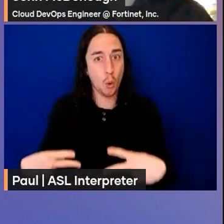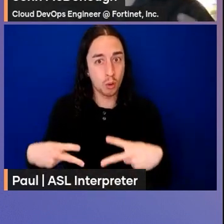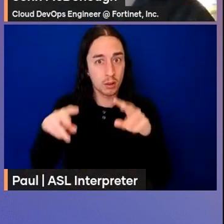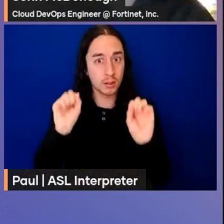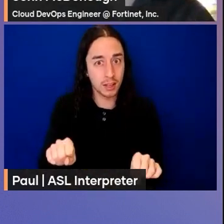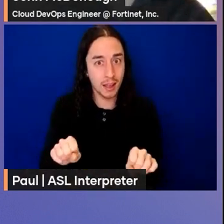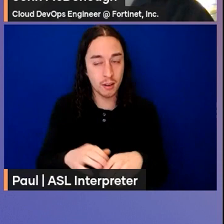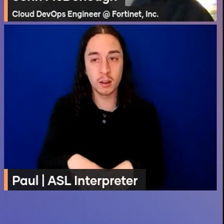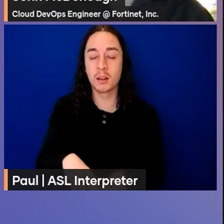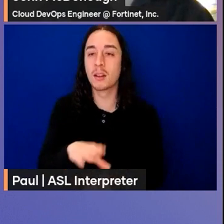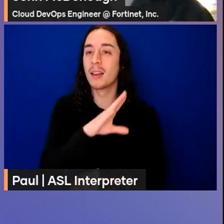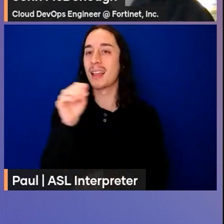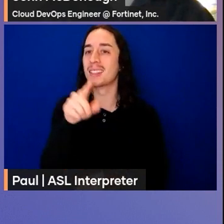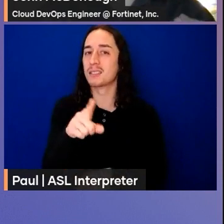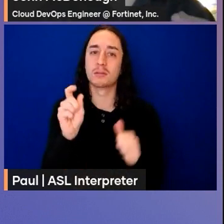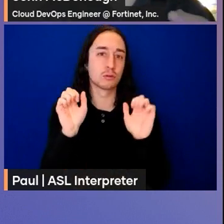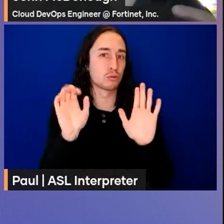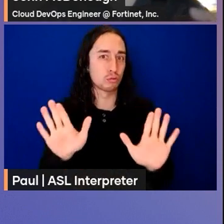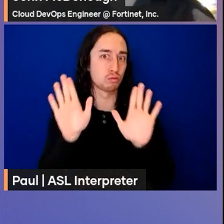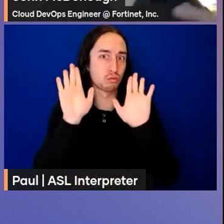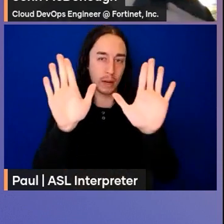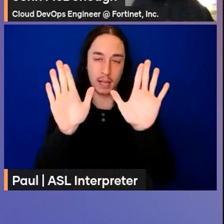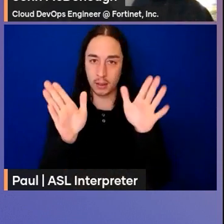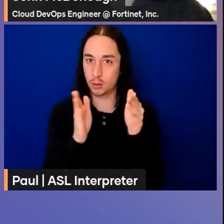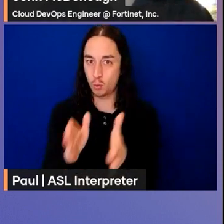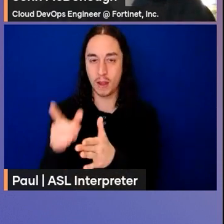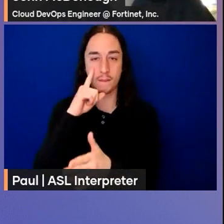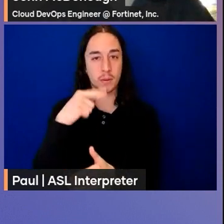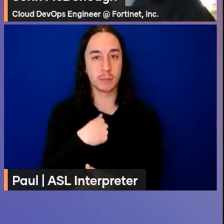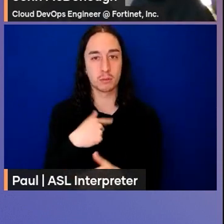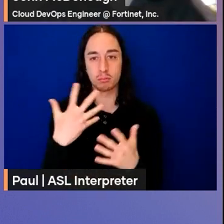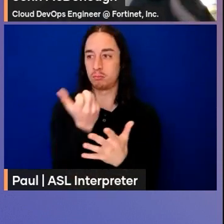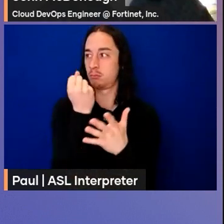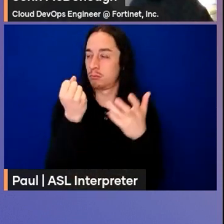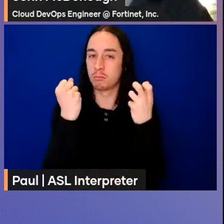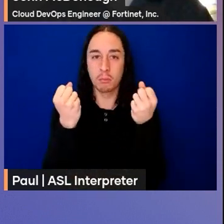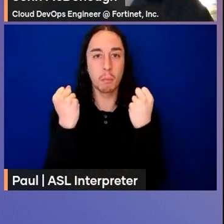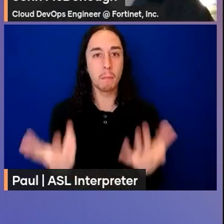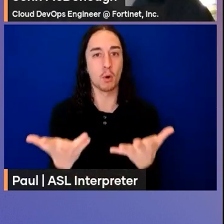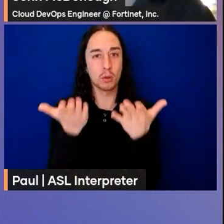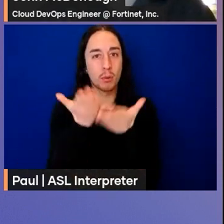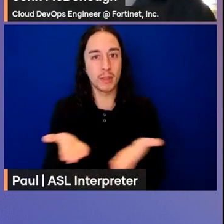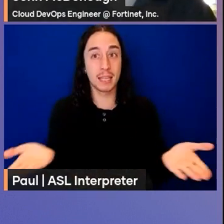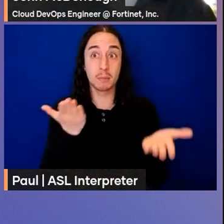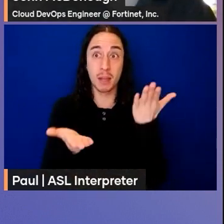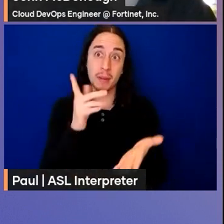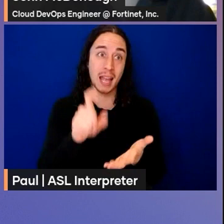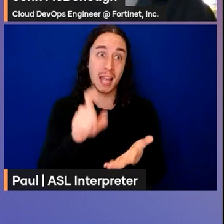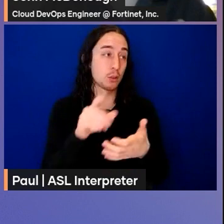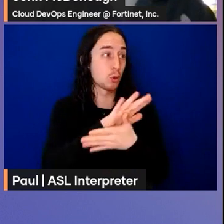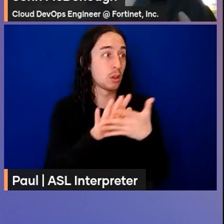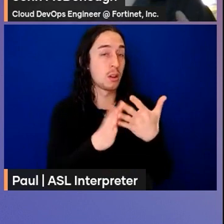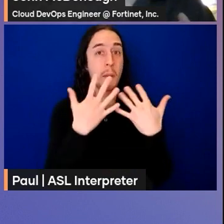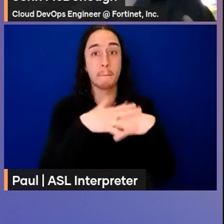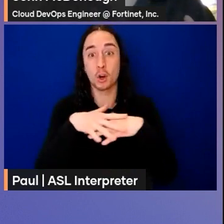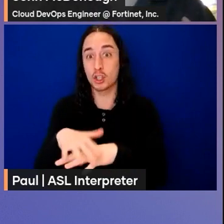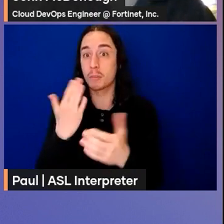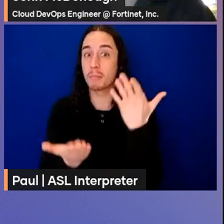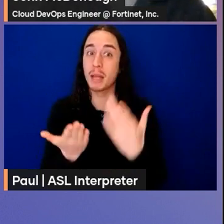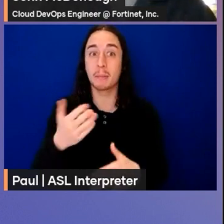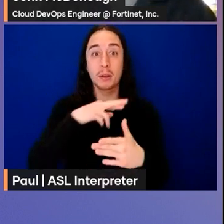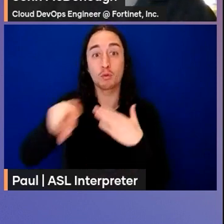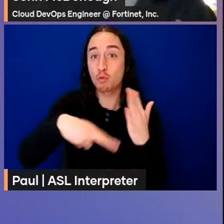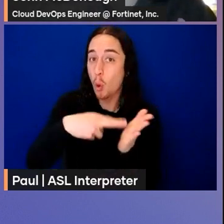a great way for me to take multiple things that I might need to merge together. It might be a role that I need to apply to